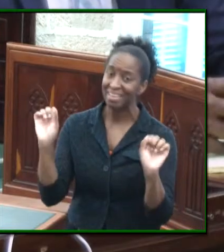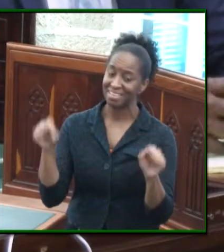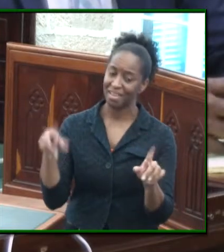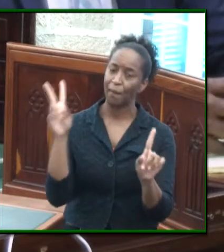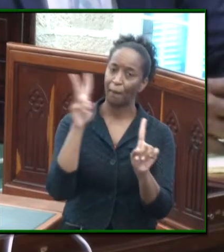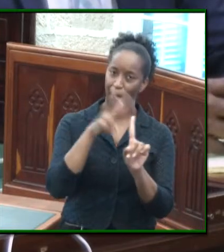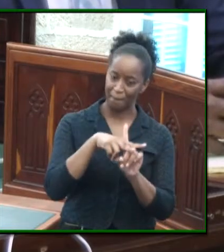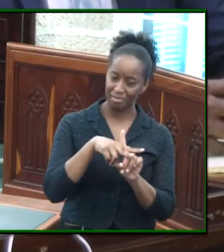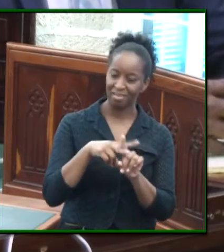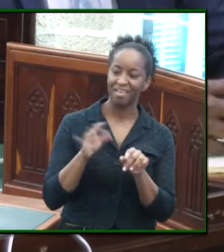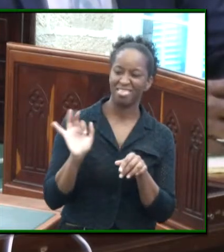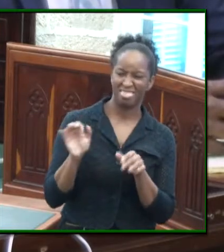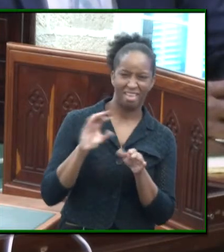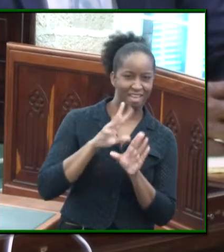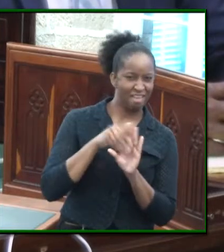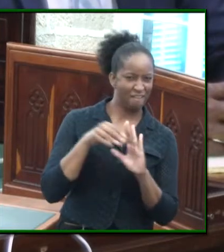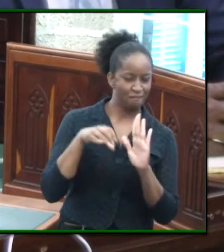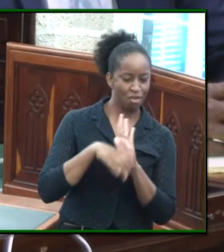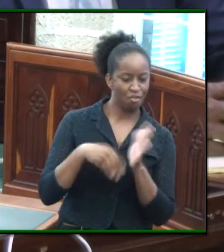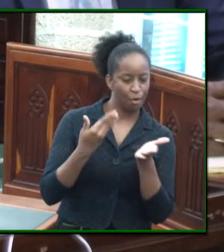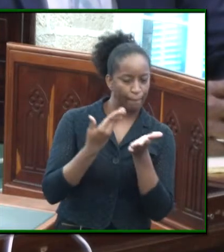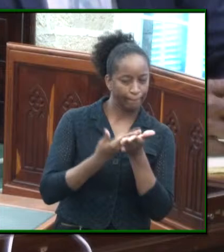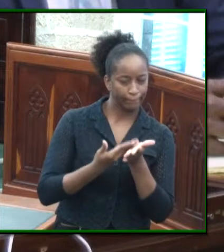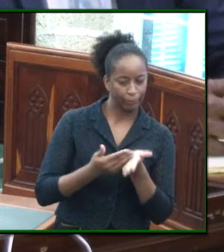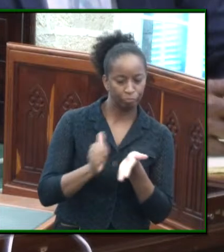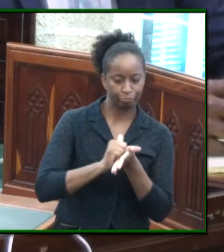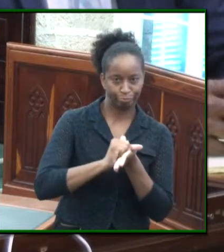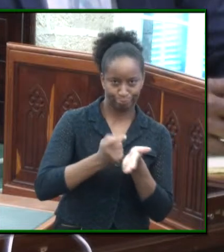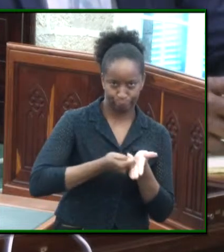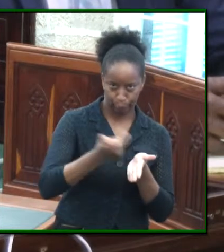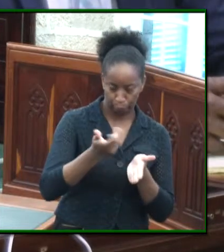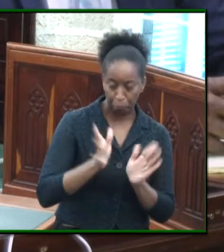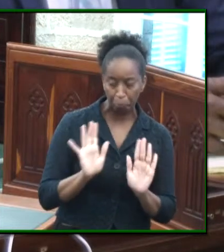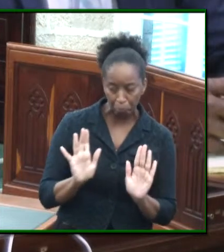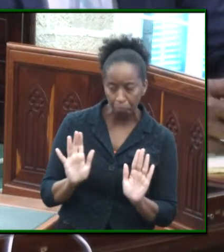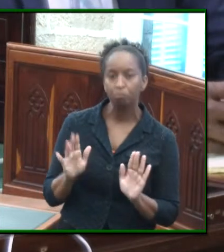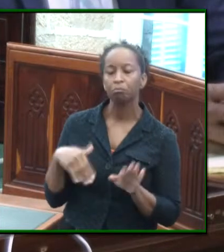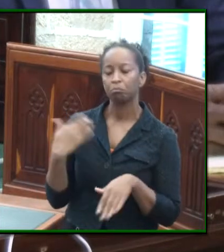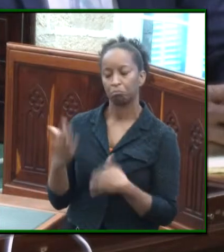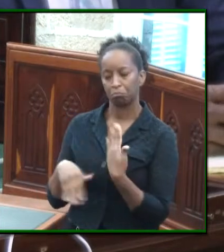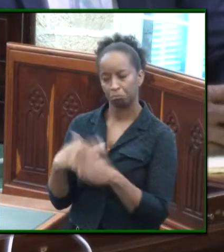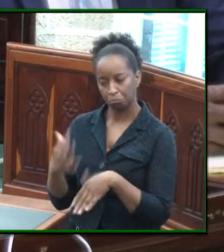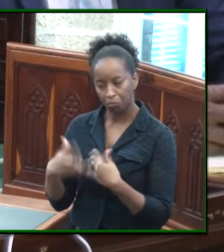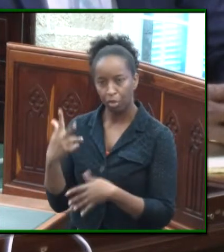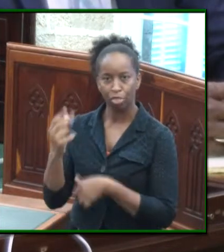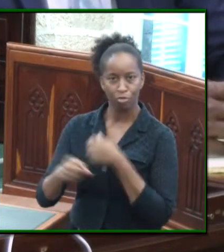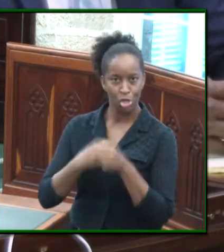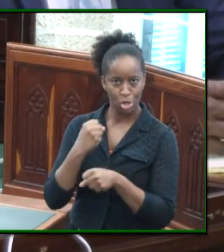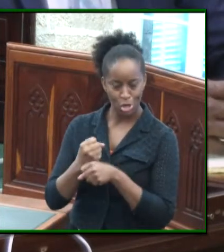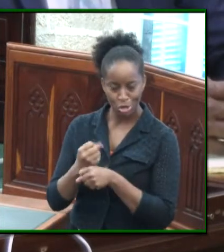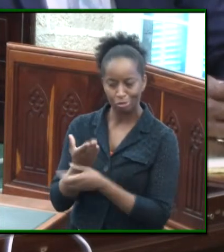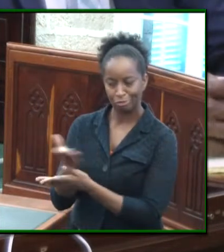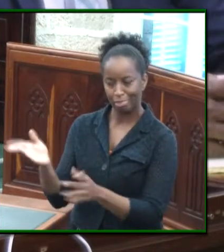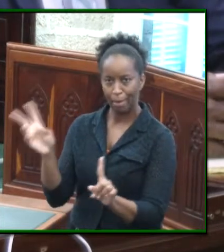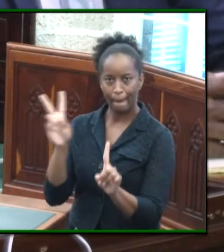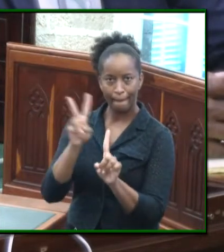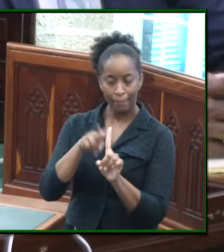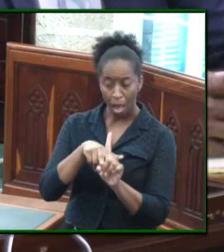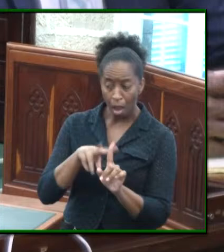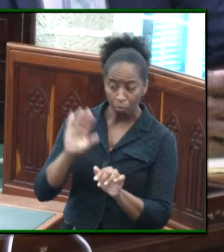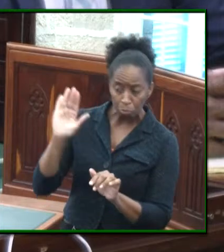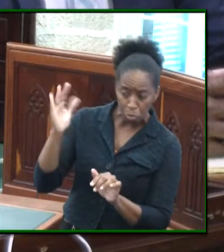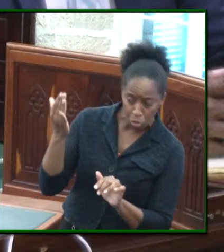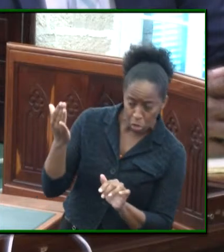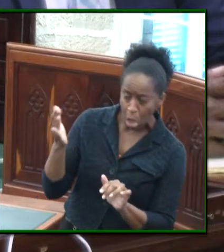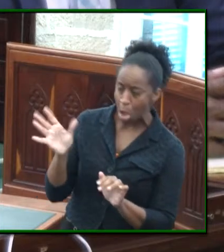But the wisdom of involving the police is seen from the fact that the